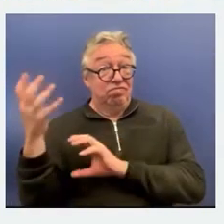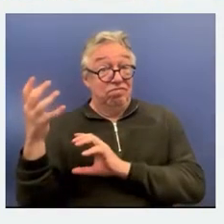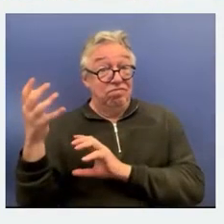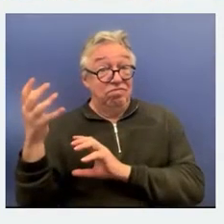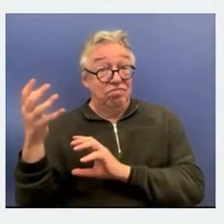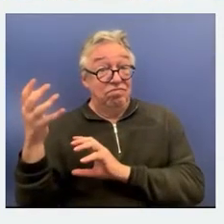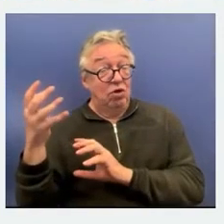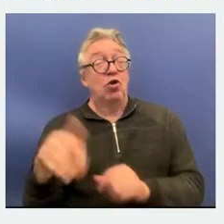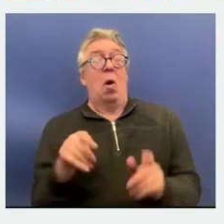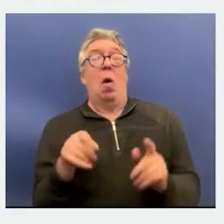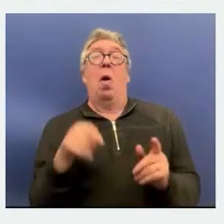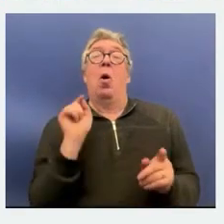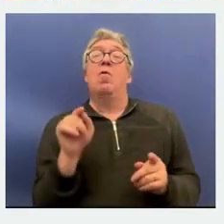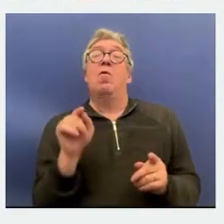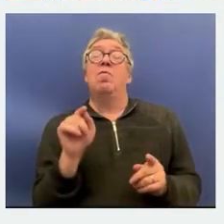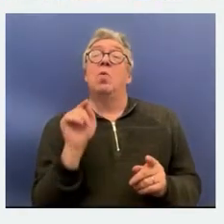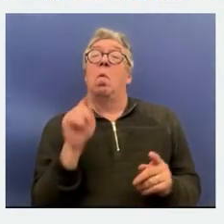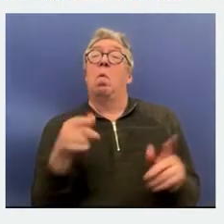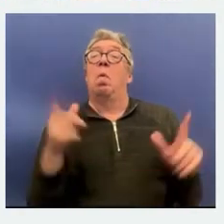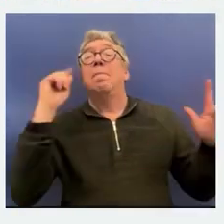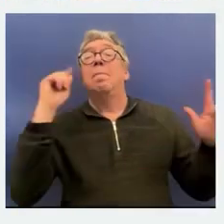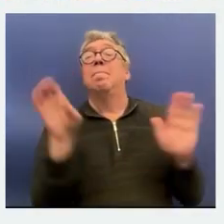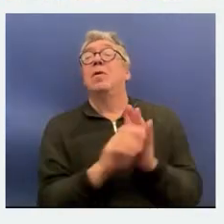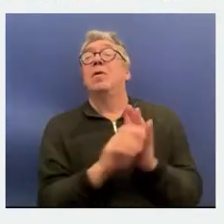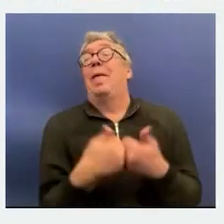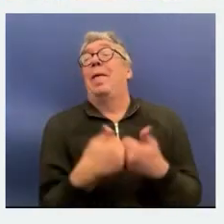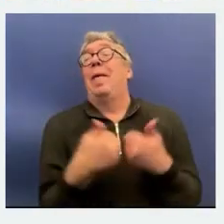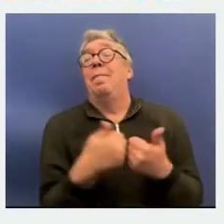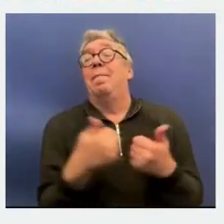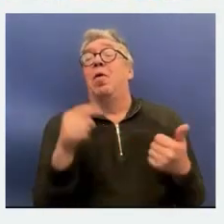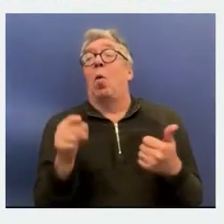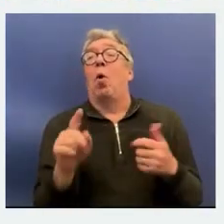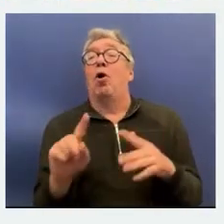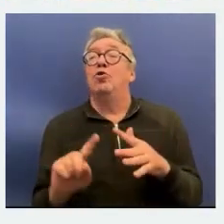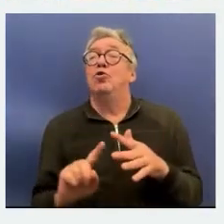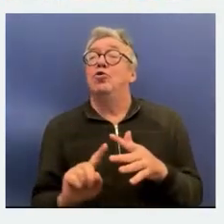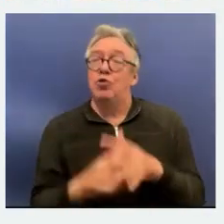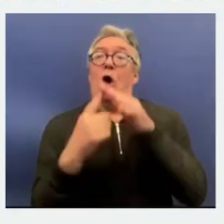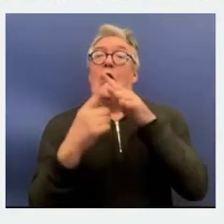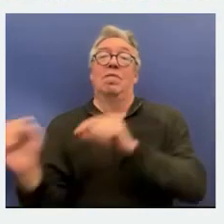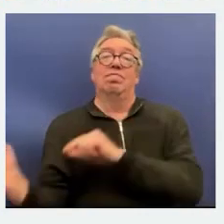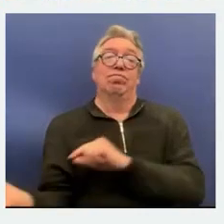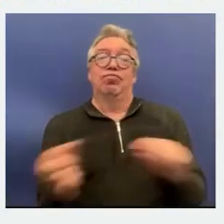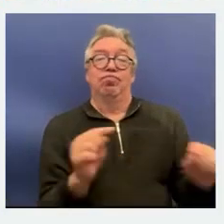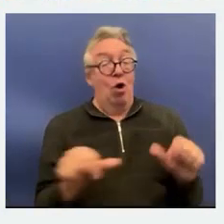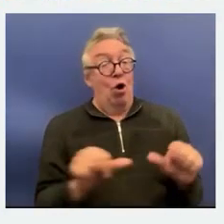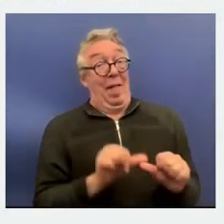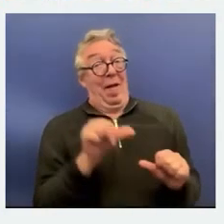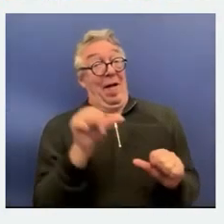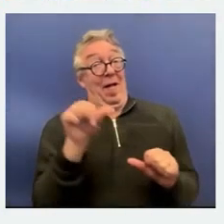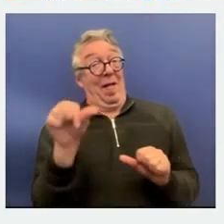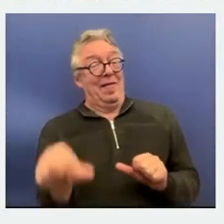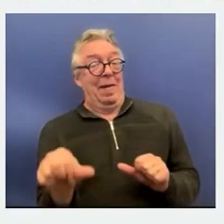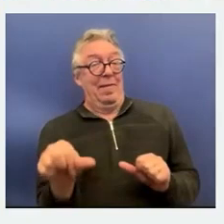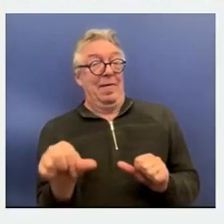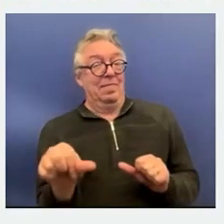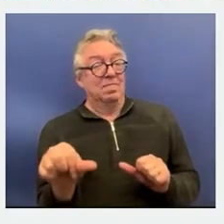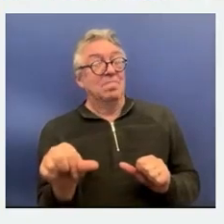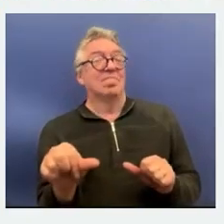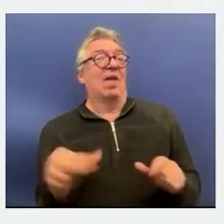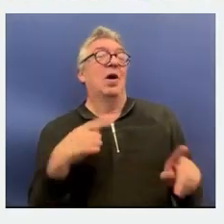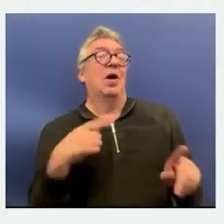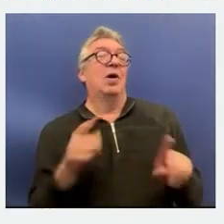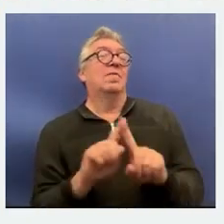going. Then we get to the main part of the tool, and they are divided into subgroups, and they take on the role